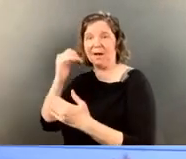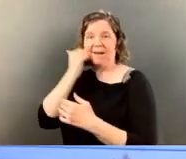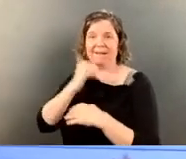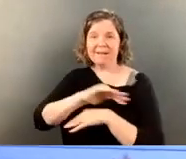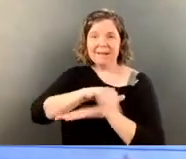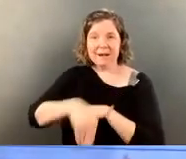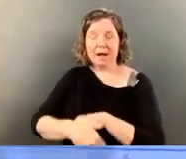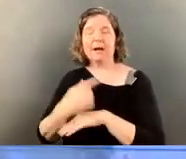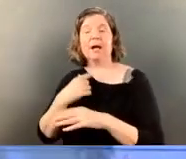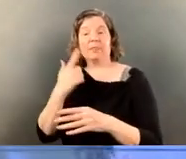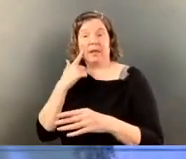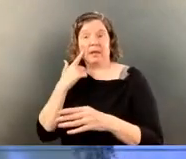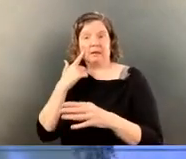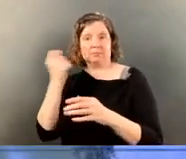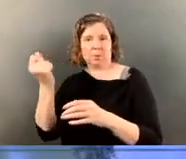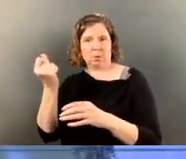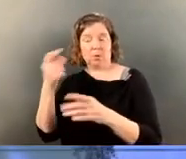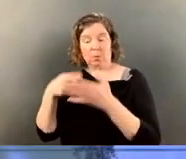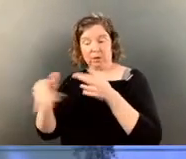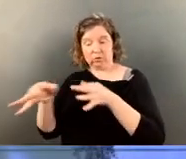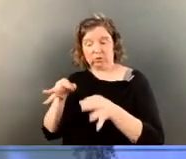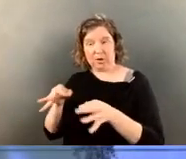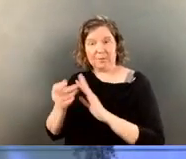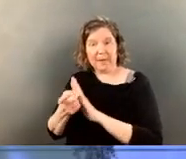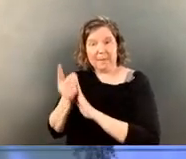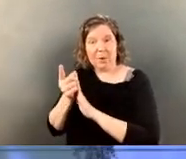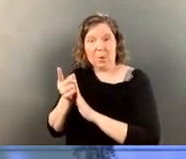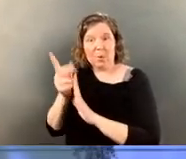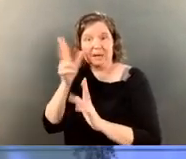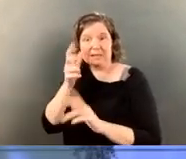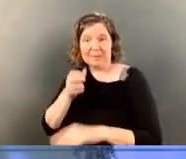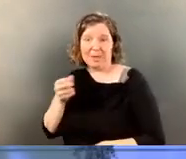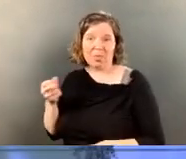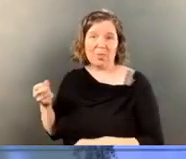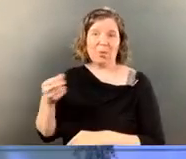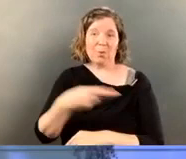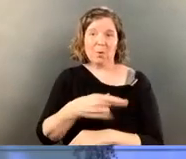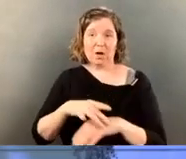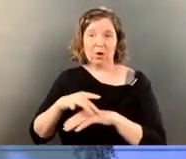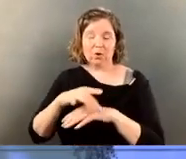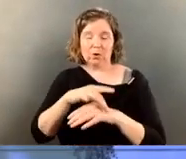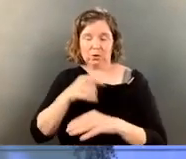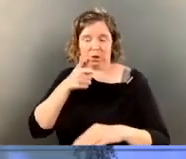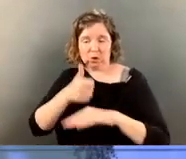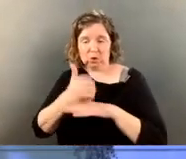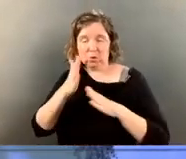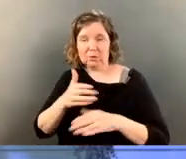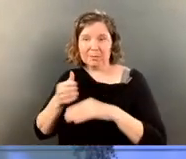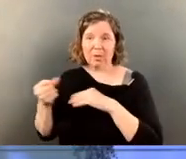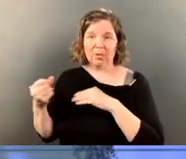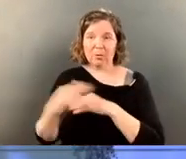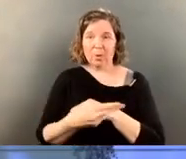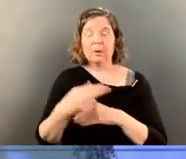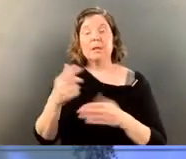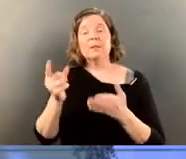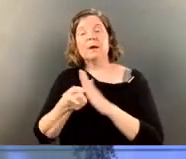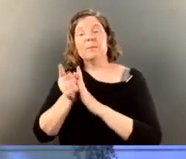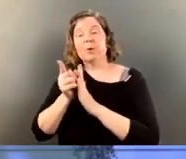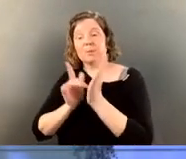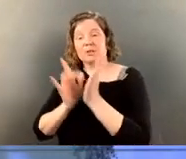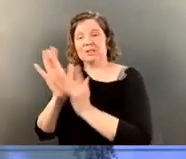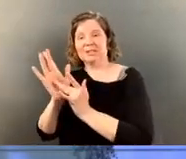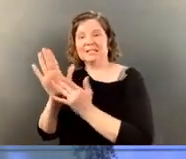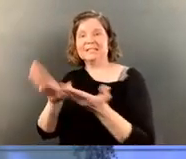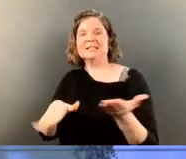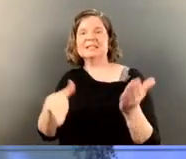And I think what it's describing there, that moment of Satan being thrown down to earth, the accuser being thrown down, is the moment that